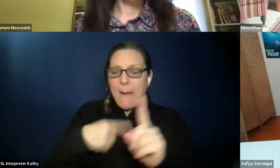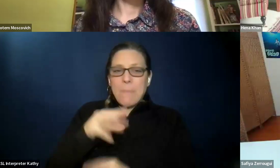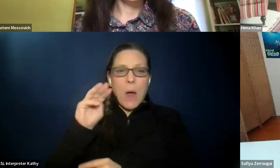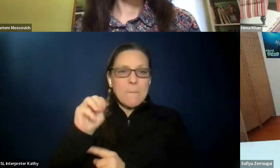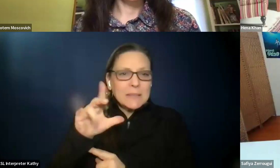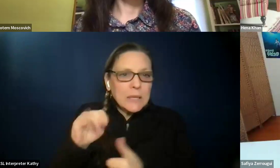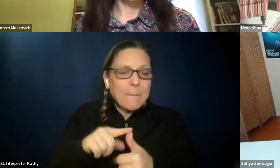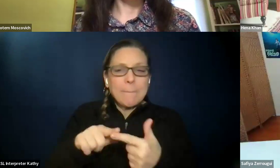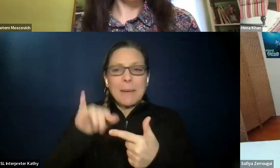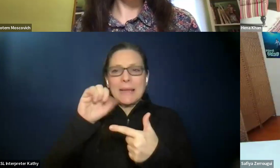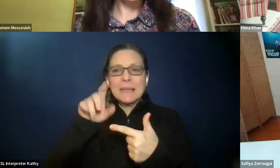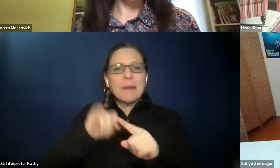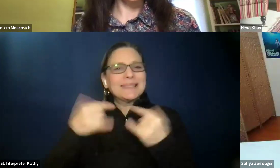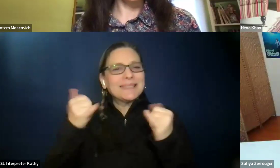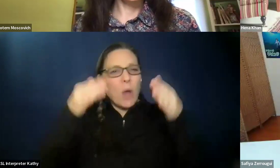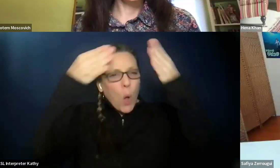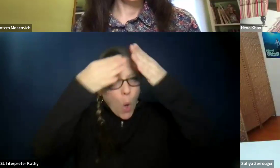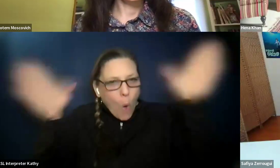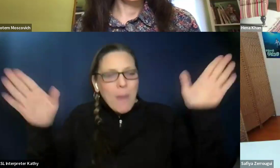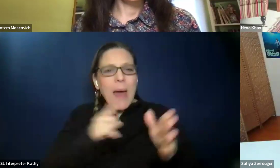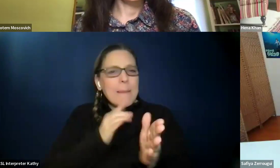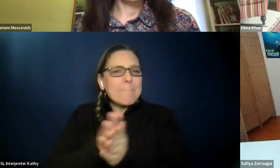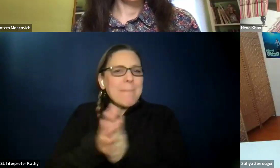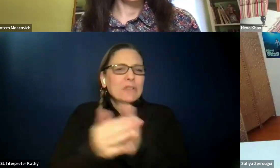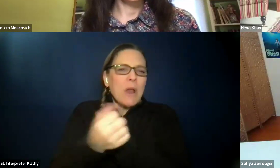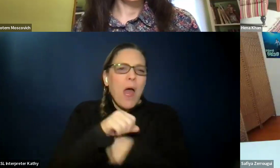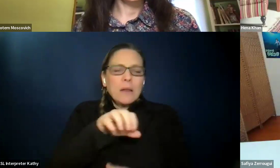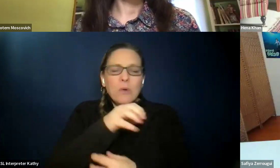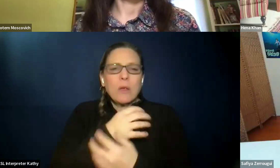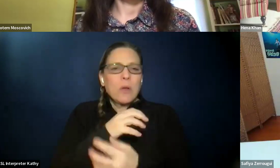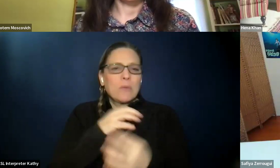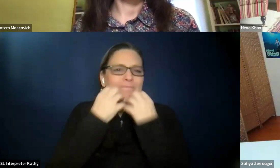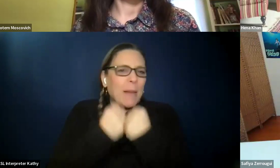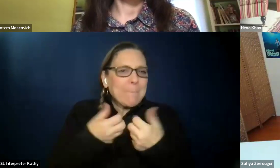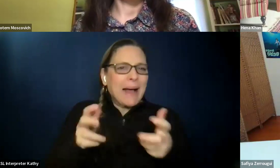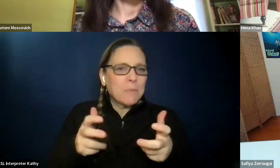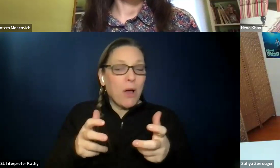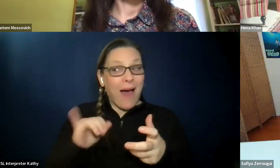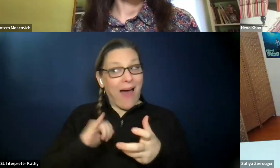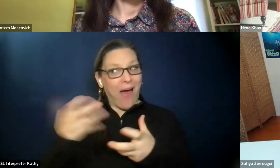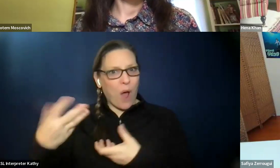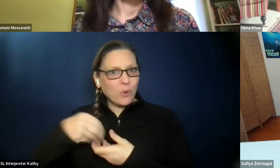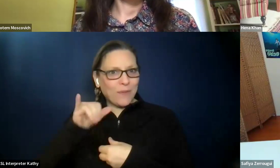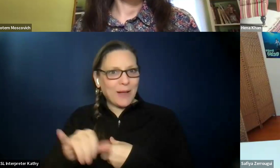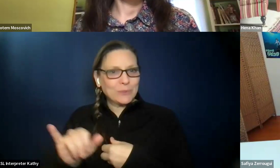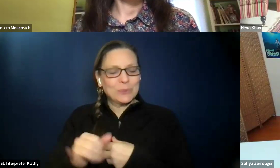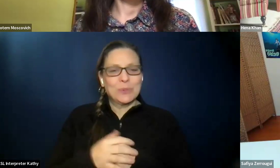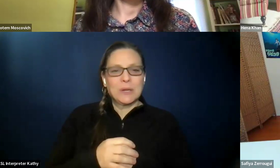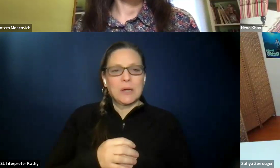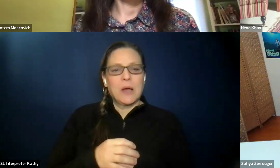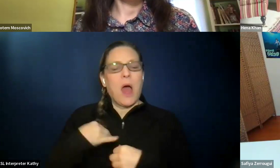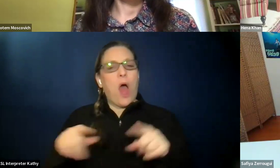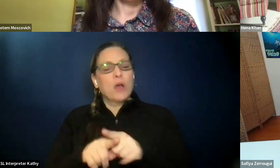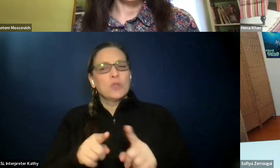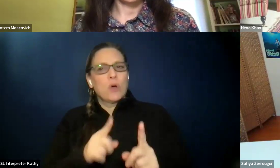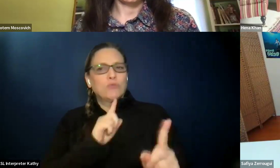open mind and this passion and love for basketball, which was something I wanted to include in my story. But I also asked the girls who